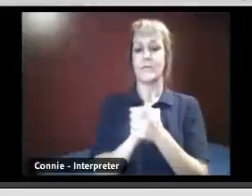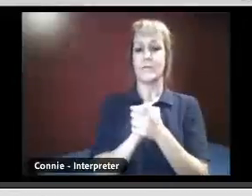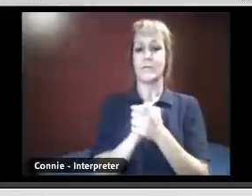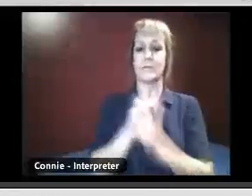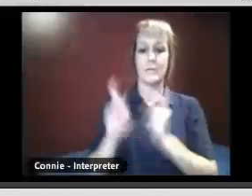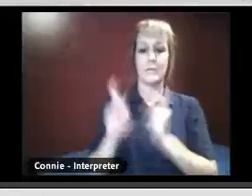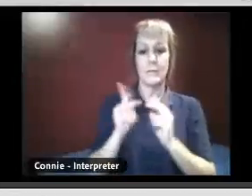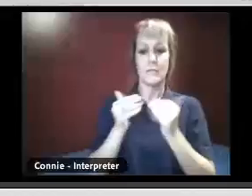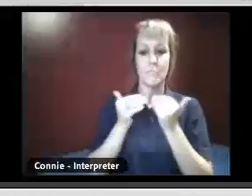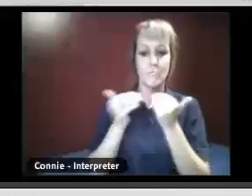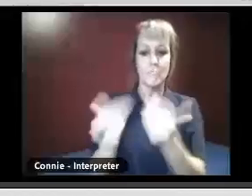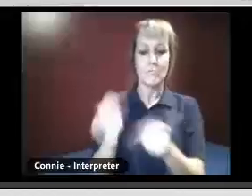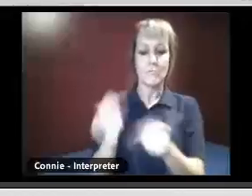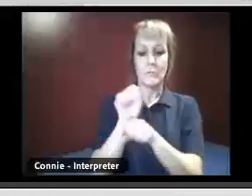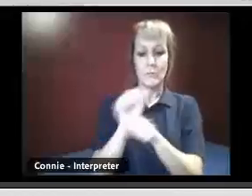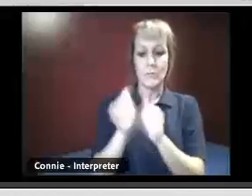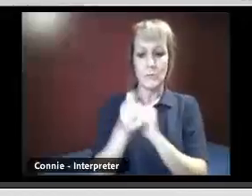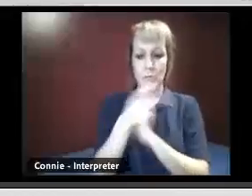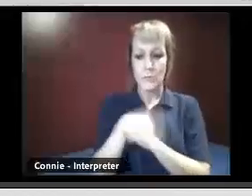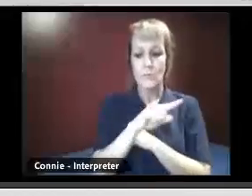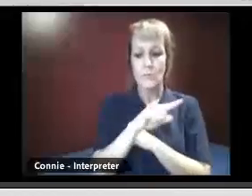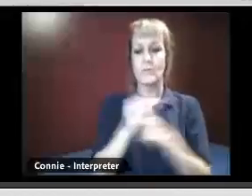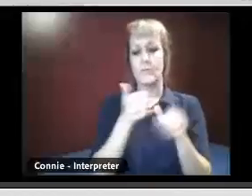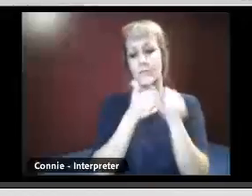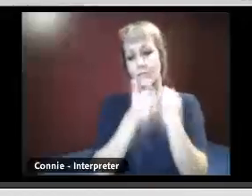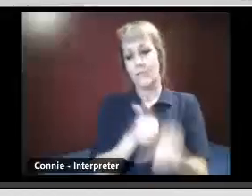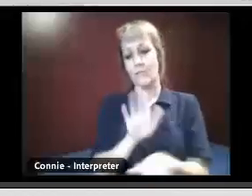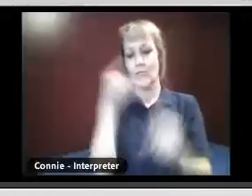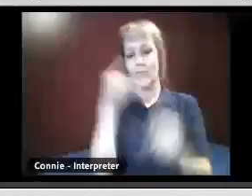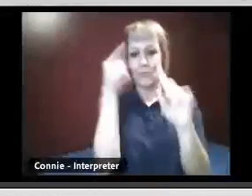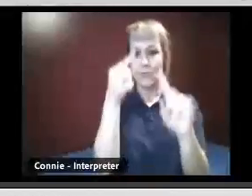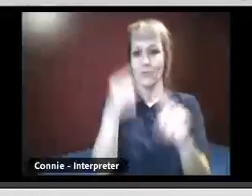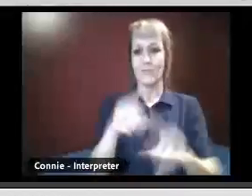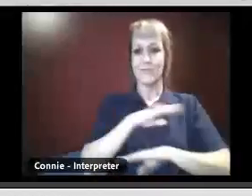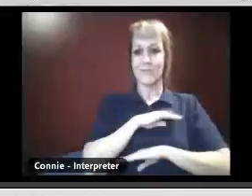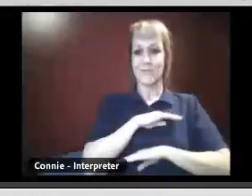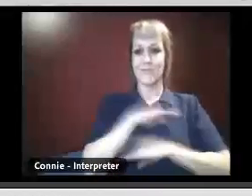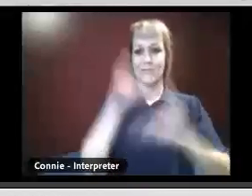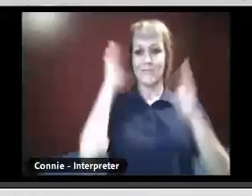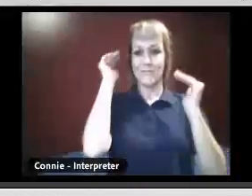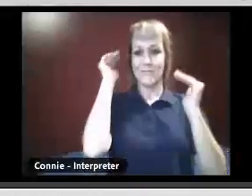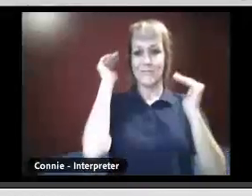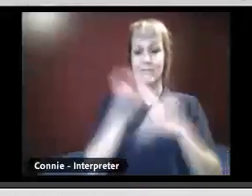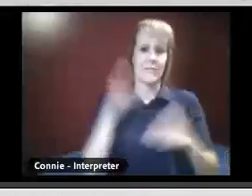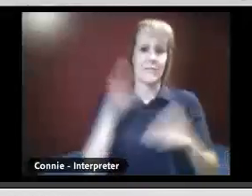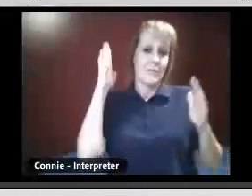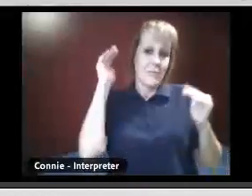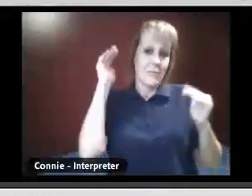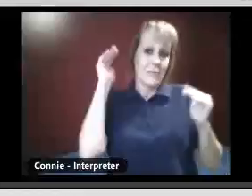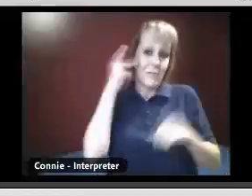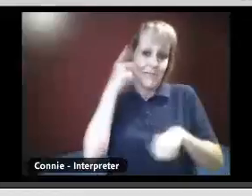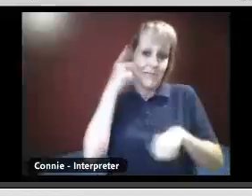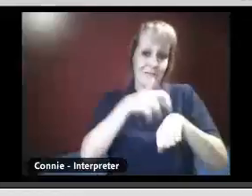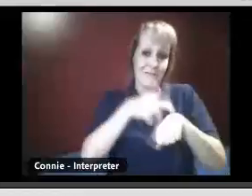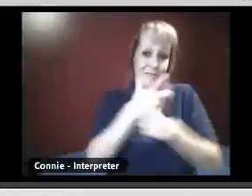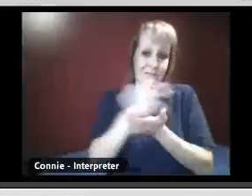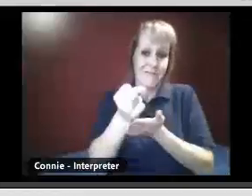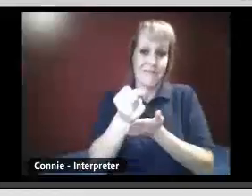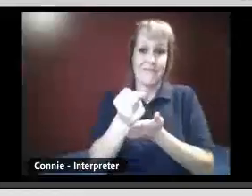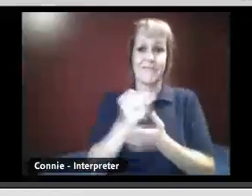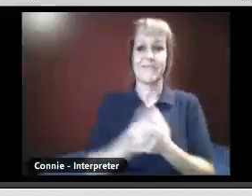move forward, to work with you, to follow your vision, and to meet expectations. So I certainly hope, as I see our time coming to a close here